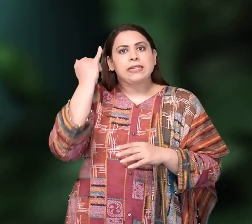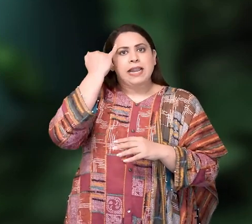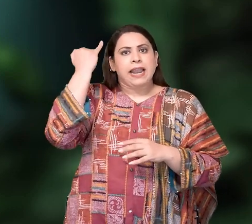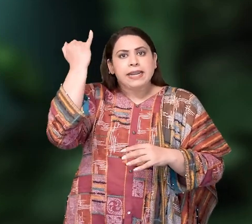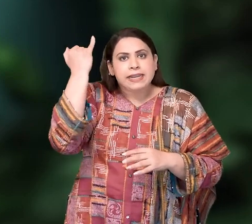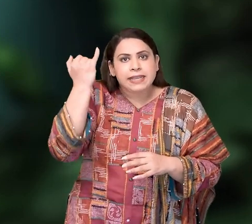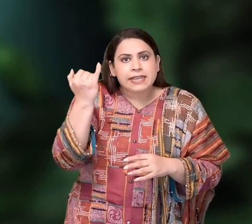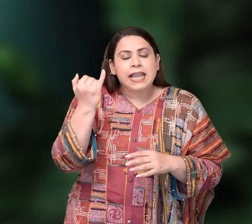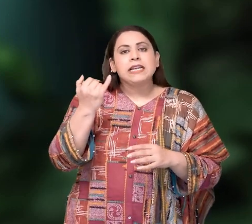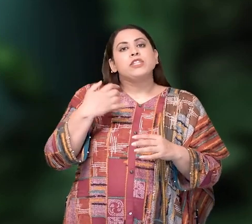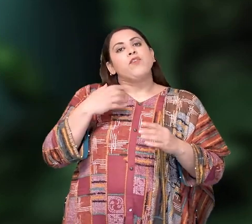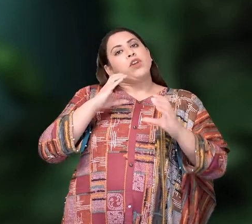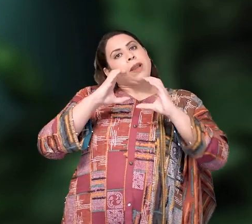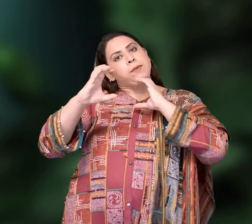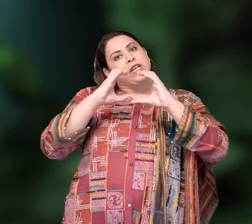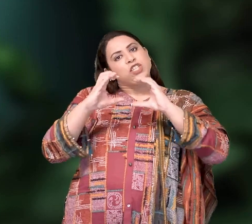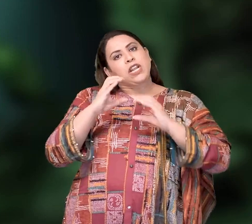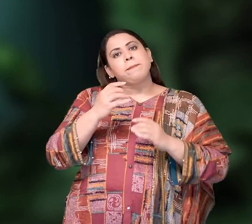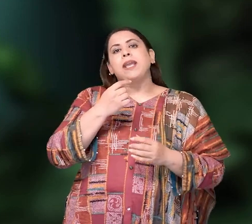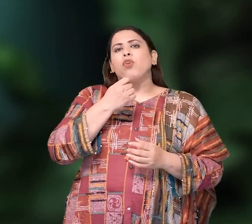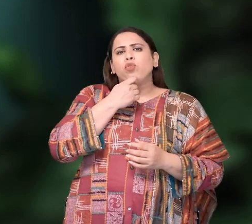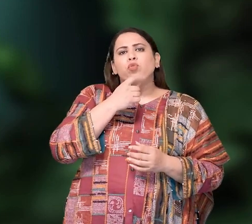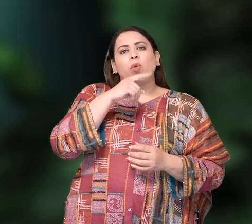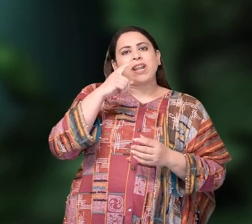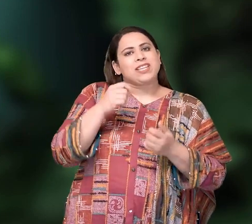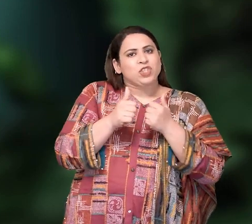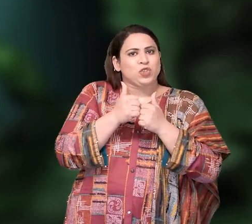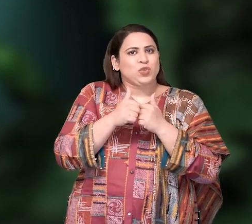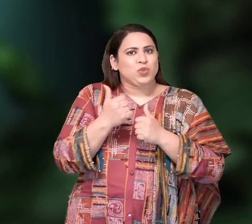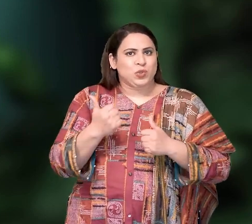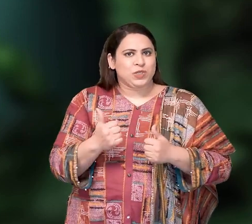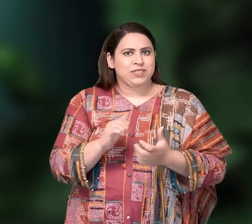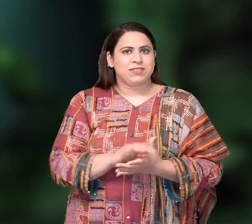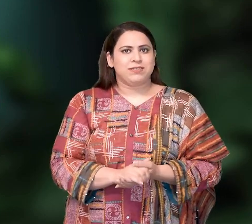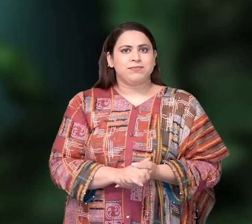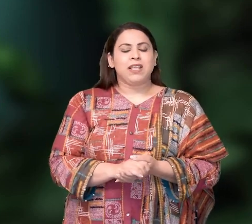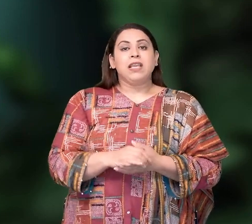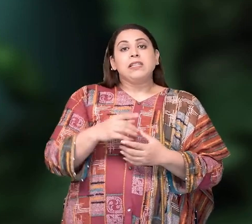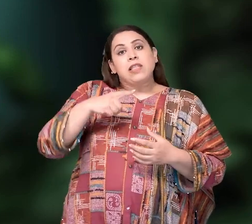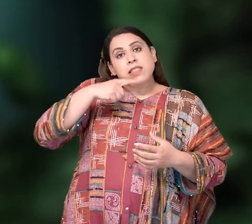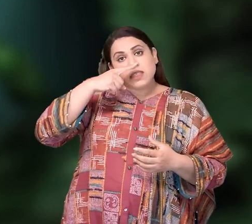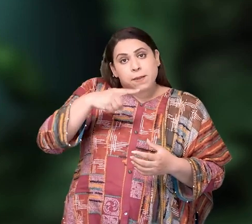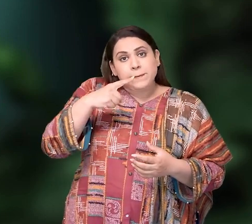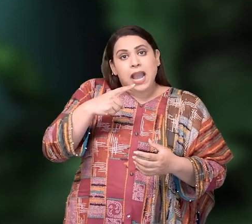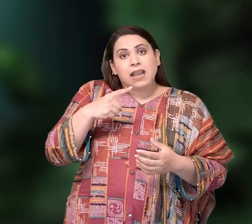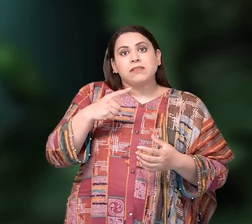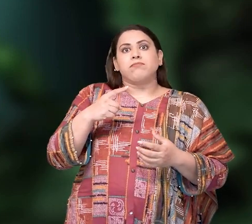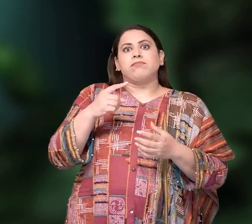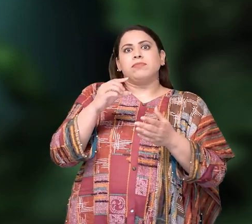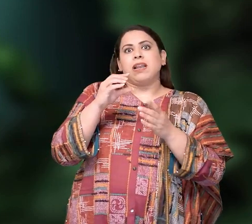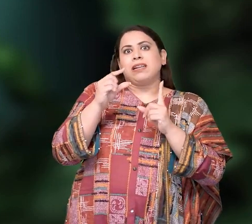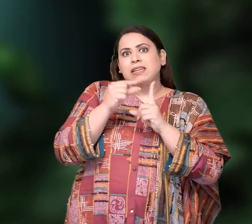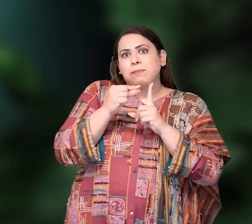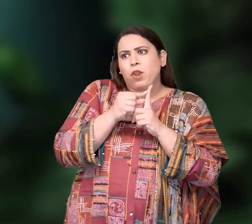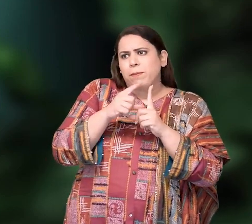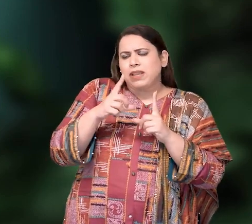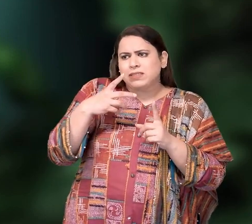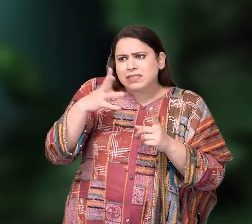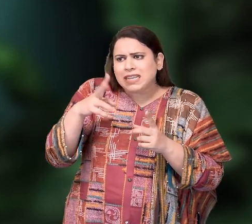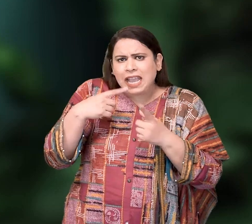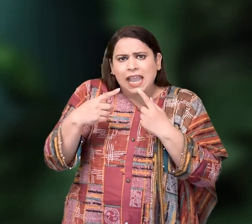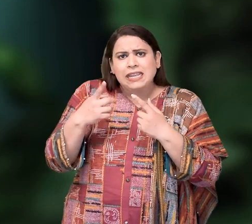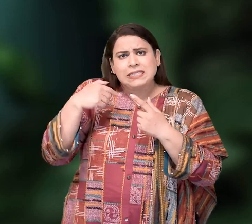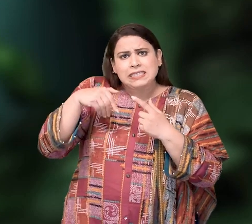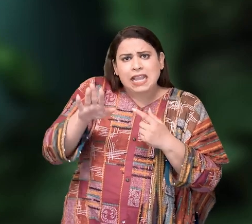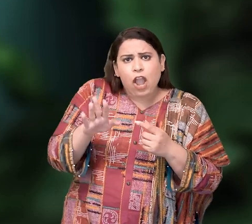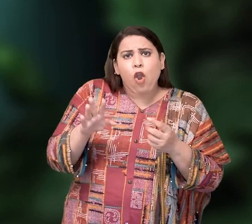ideas they need to work upon. Language is essential for diplomacy. It is what bridges